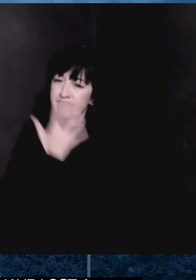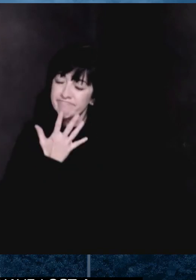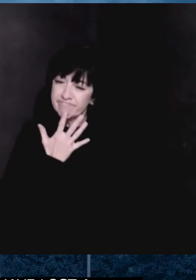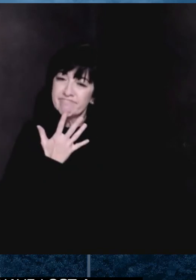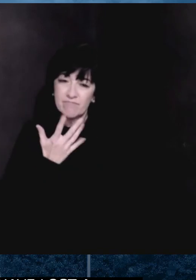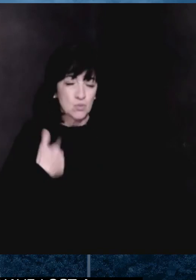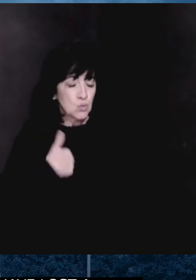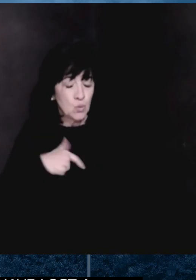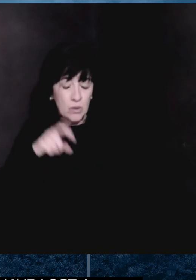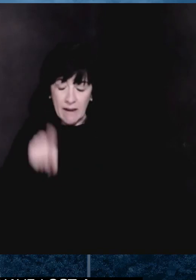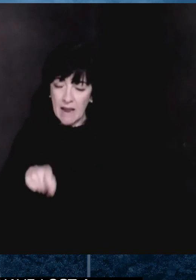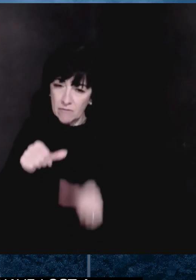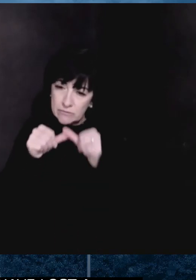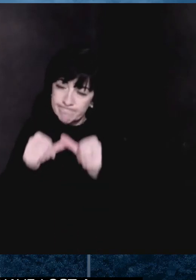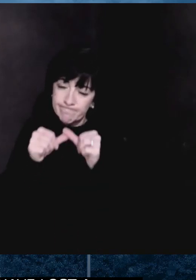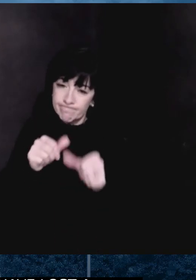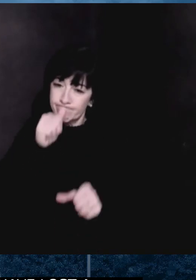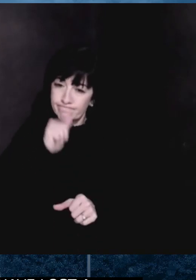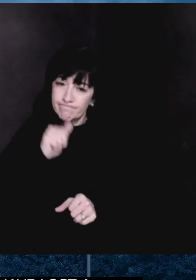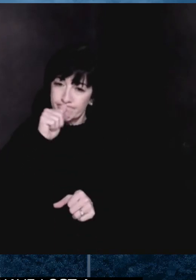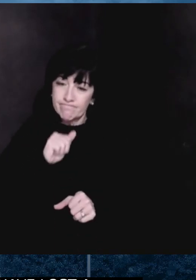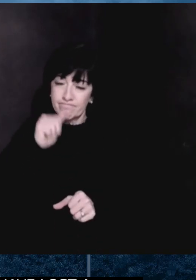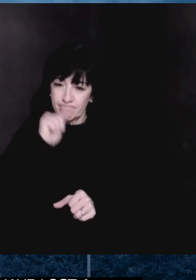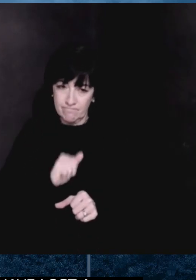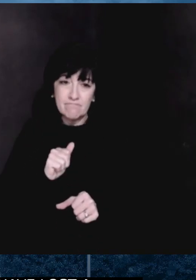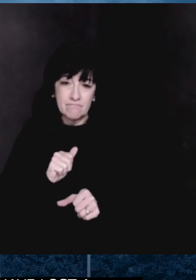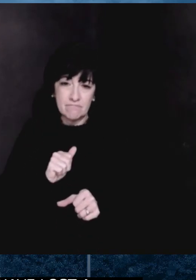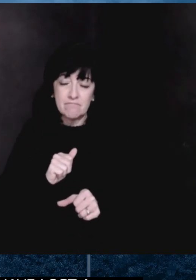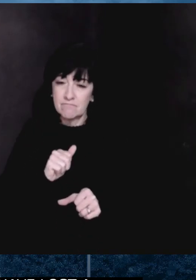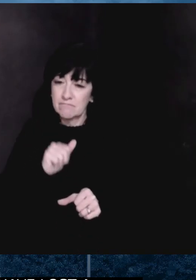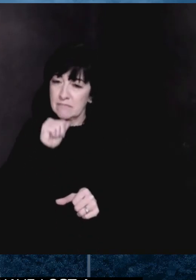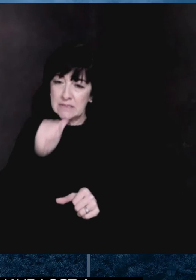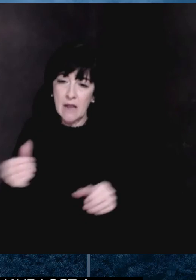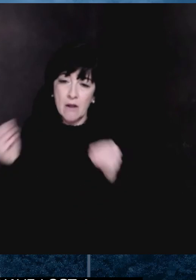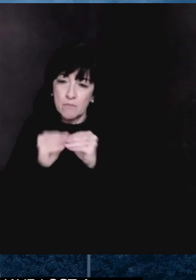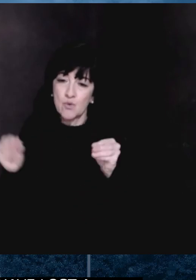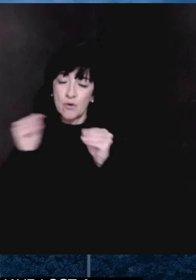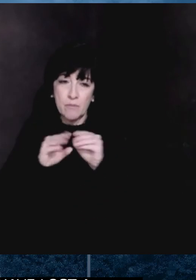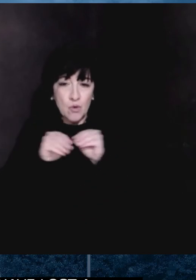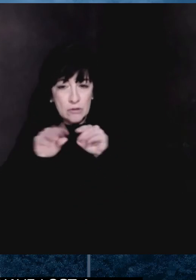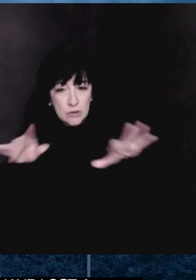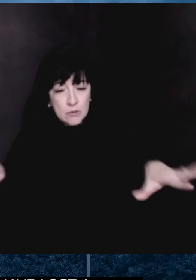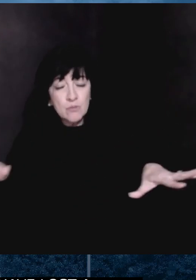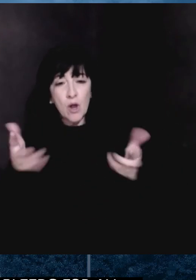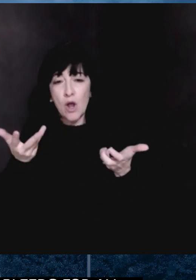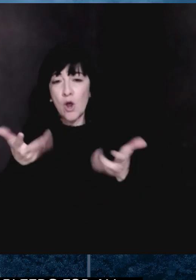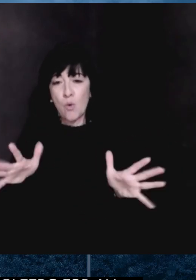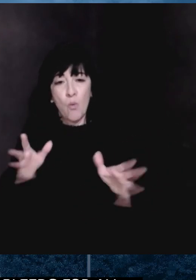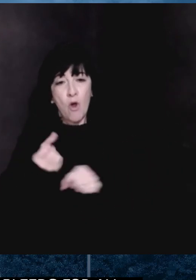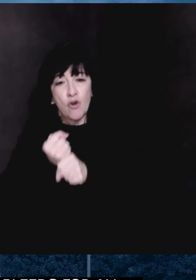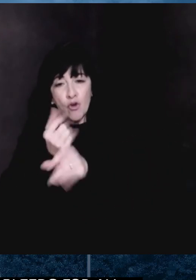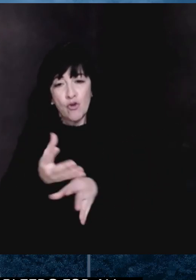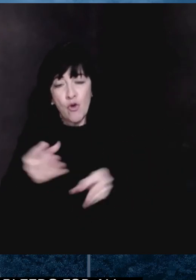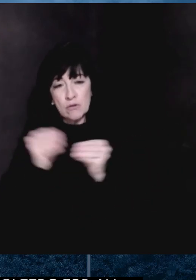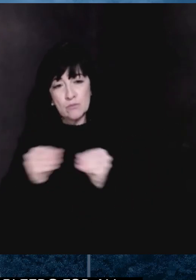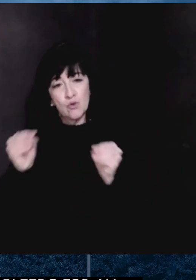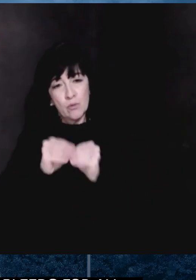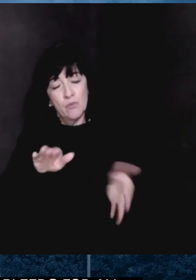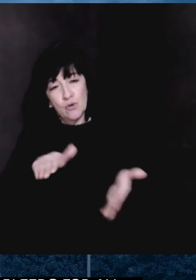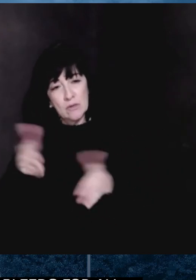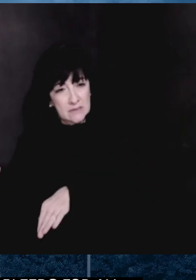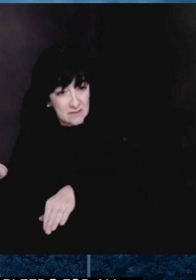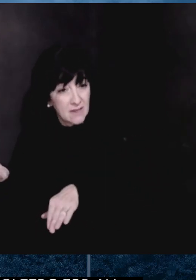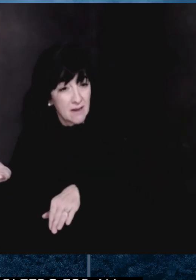spread of COVID-19 now as we enter 2021. We have vaccines coming. almost over